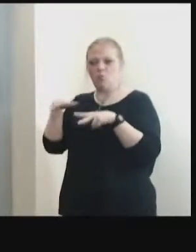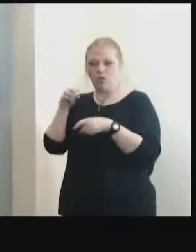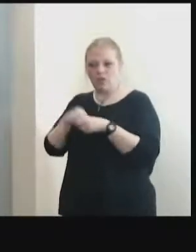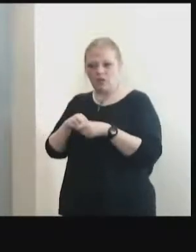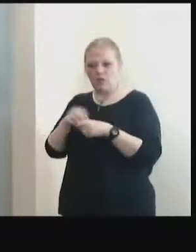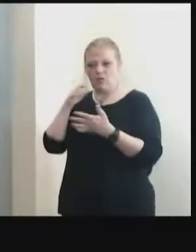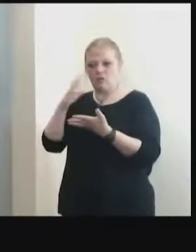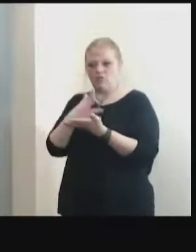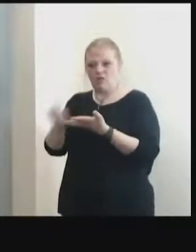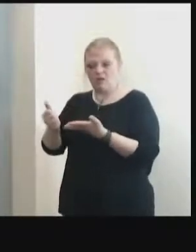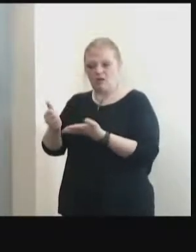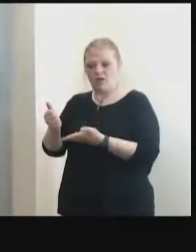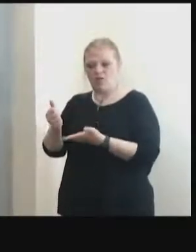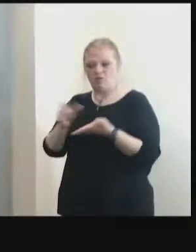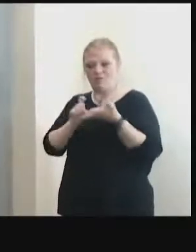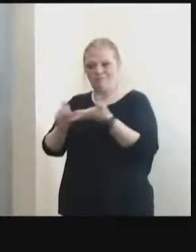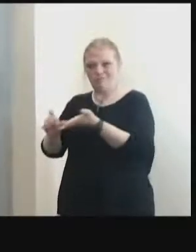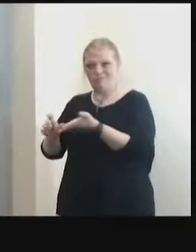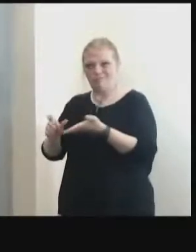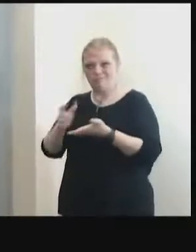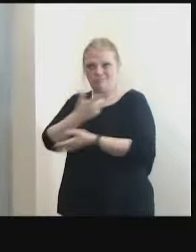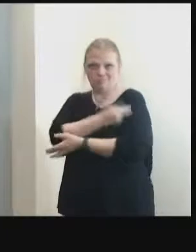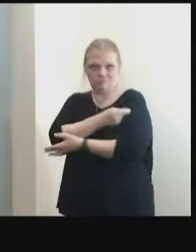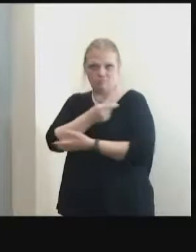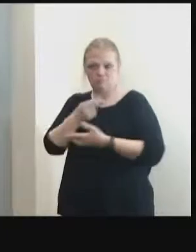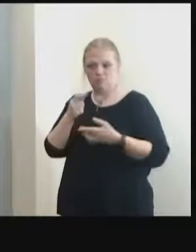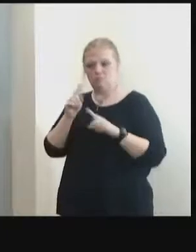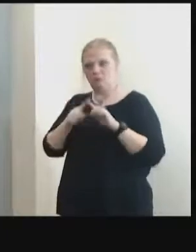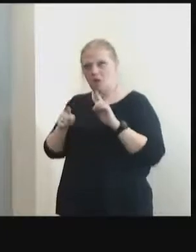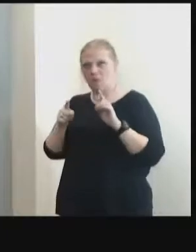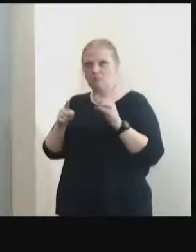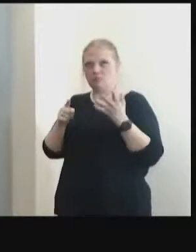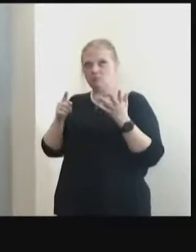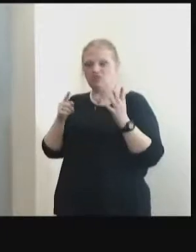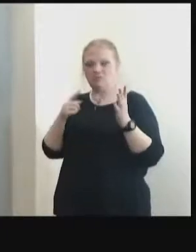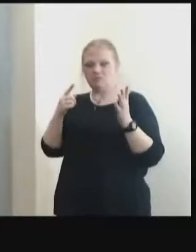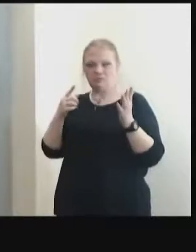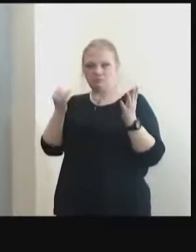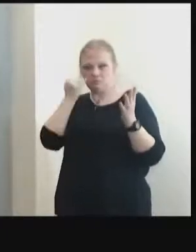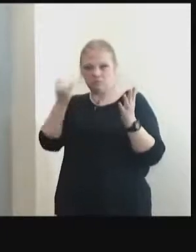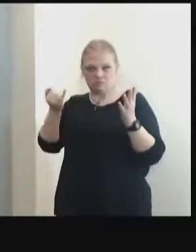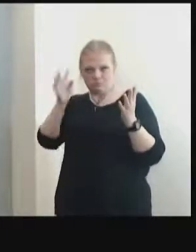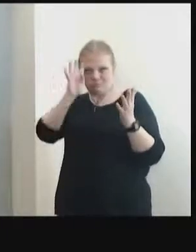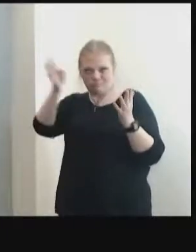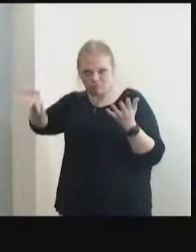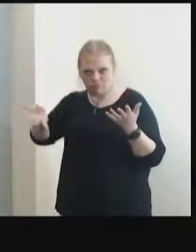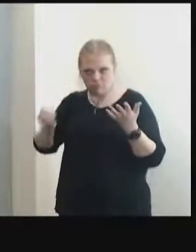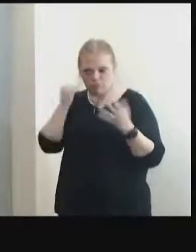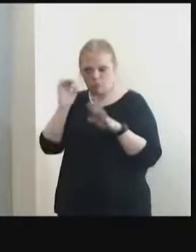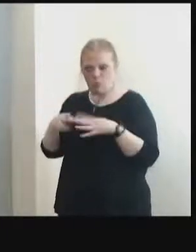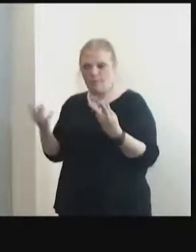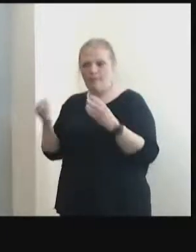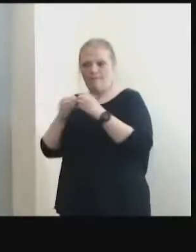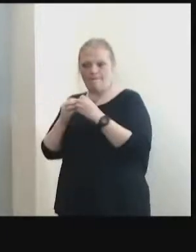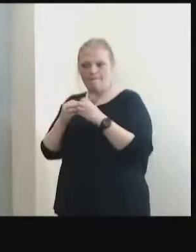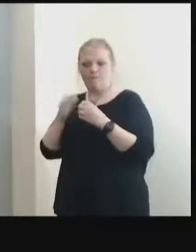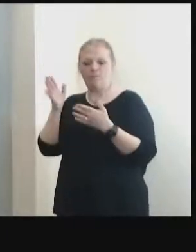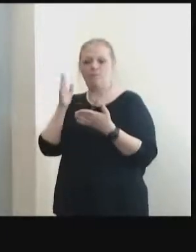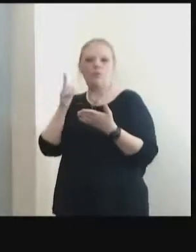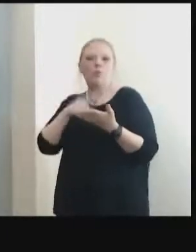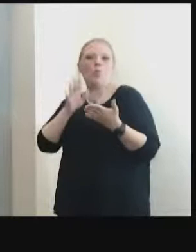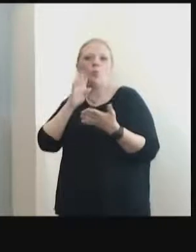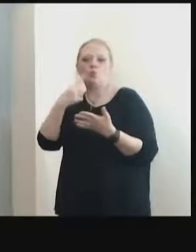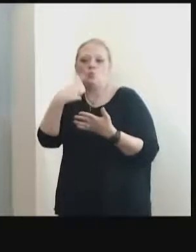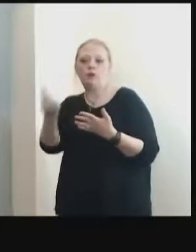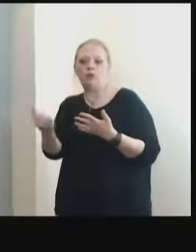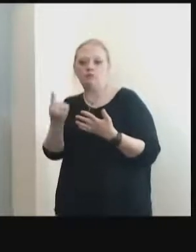running out of doses, but hypothetically, as you start to open them more, what would you tell somebody if they